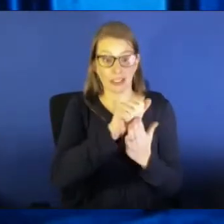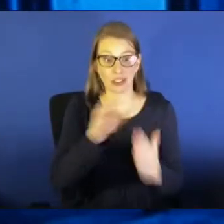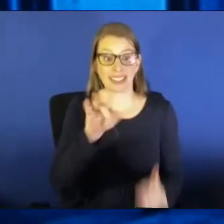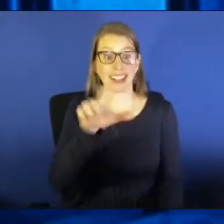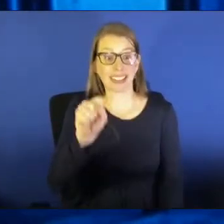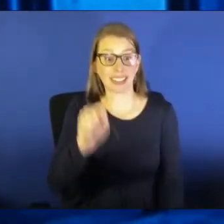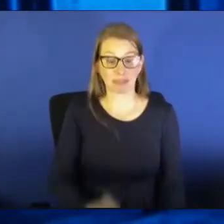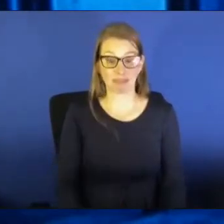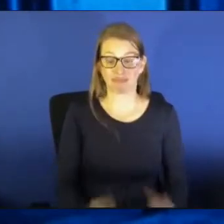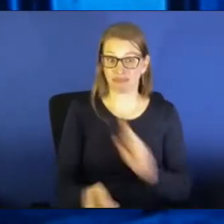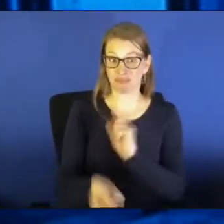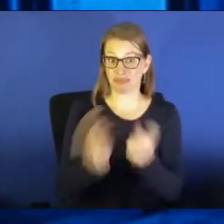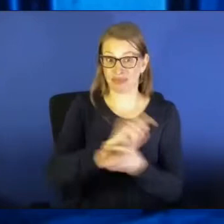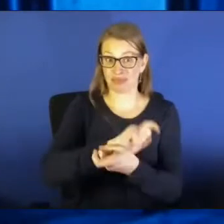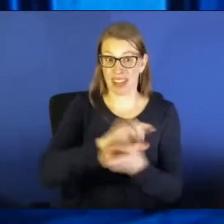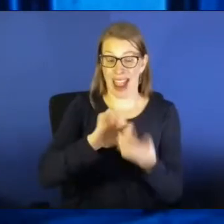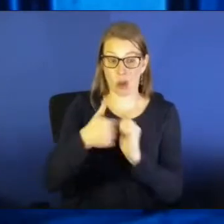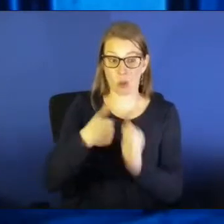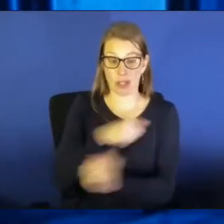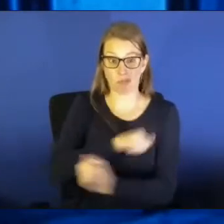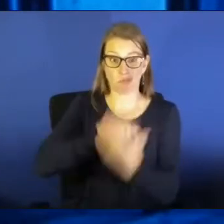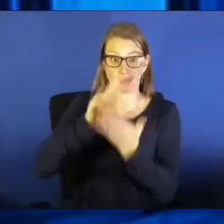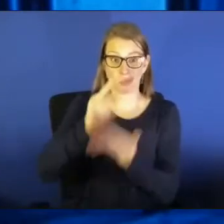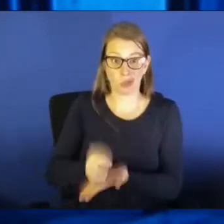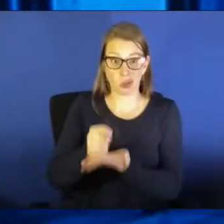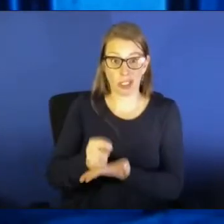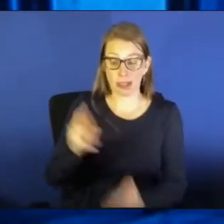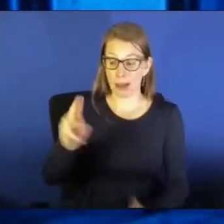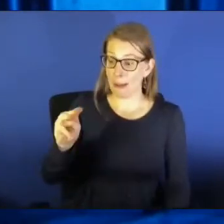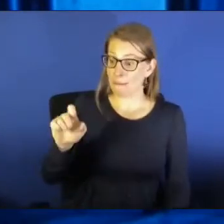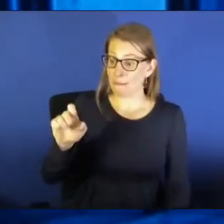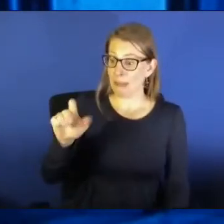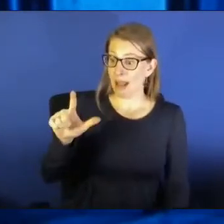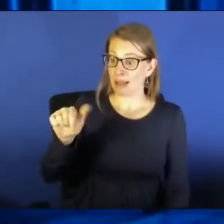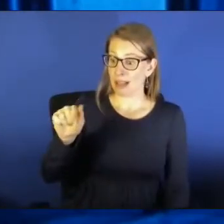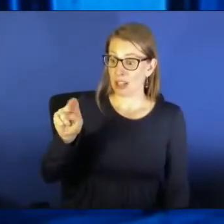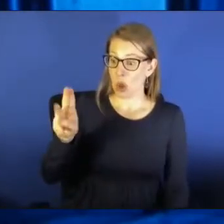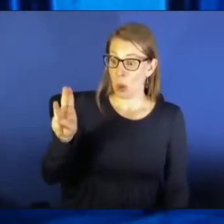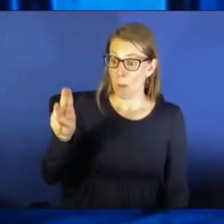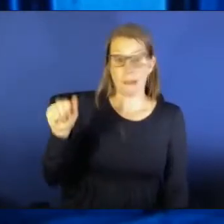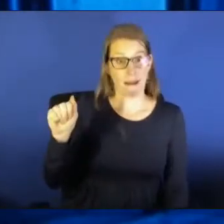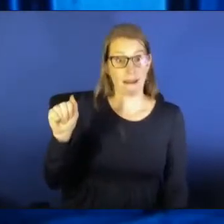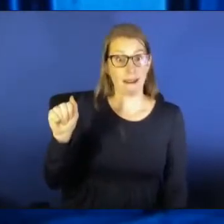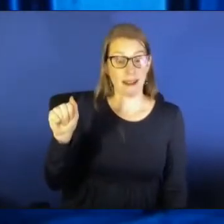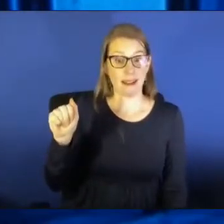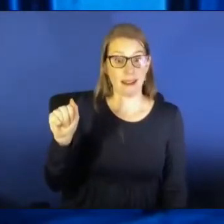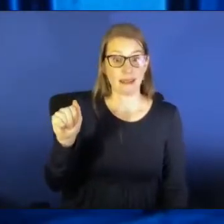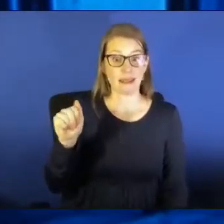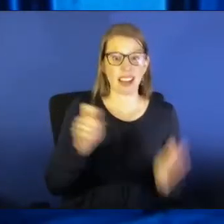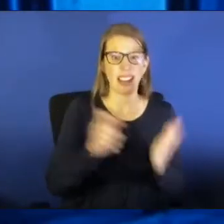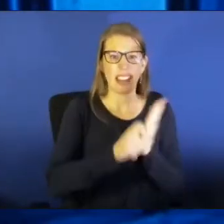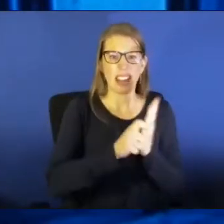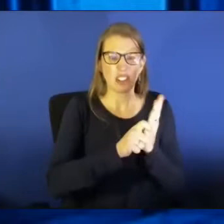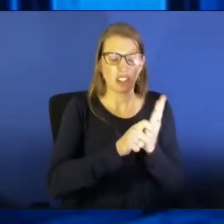widely spread melanoma. I think in the literature still, and I think if we get on the internet